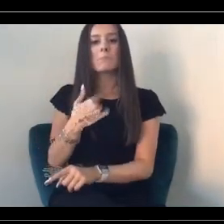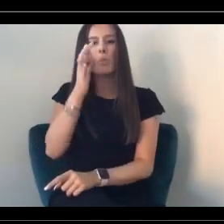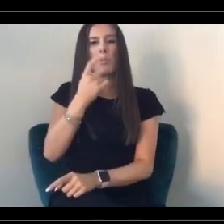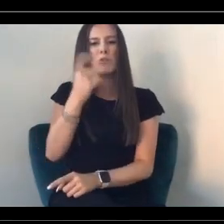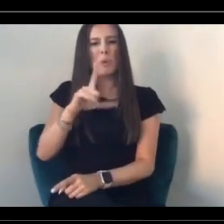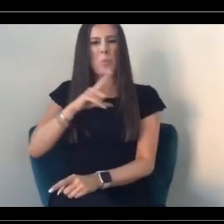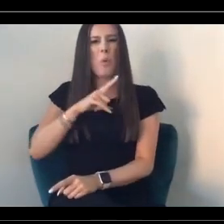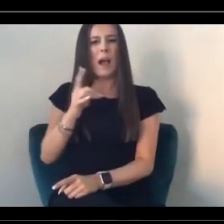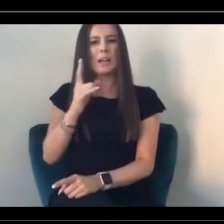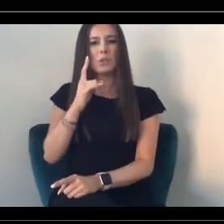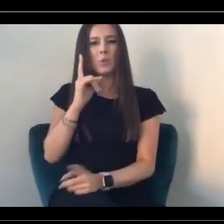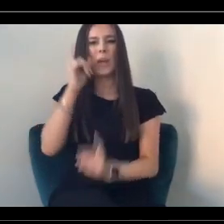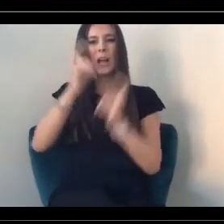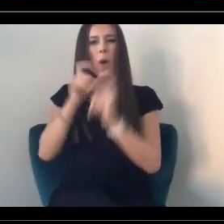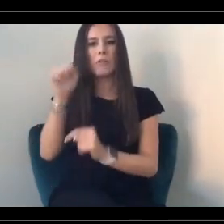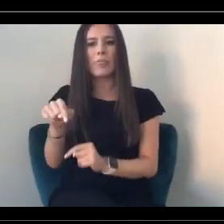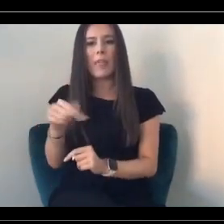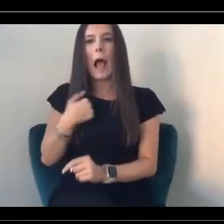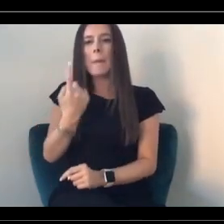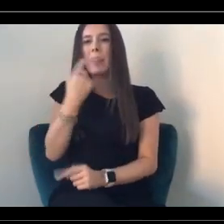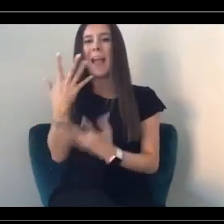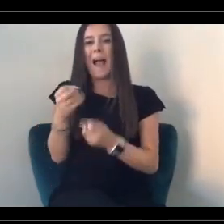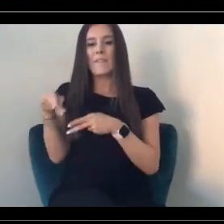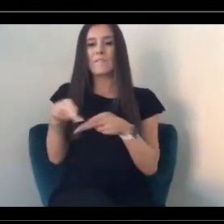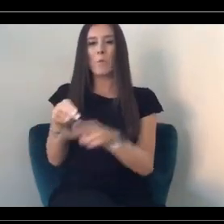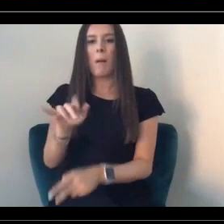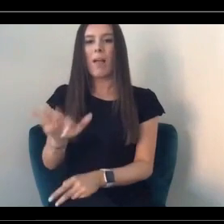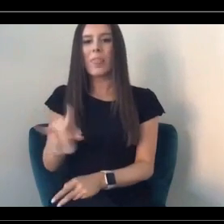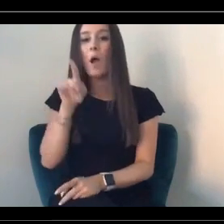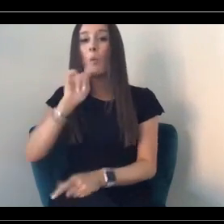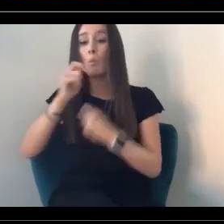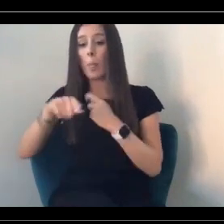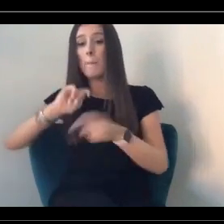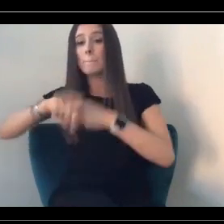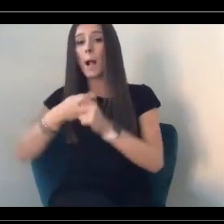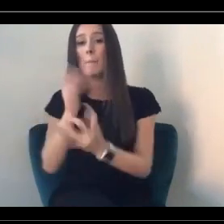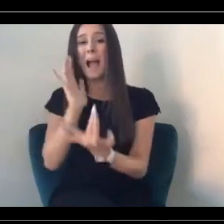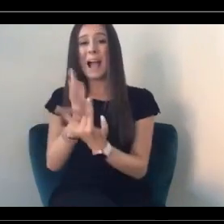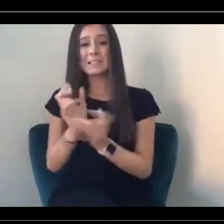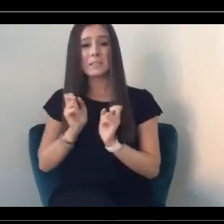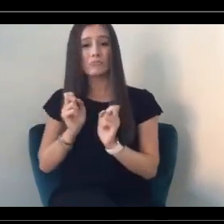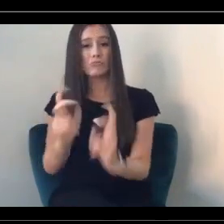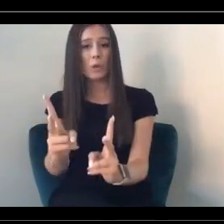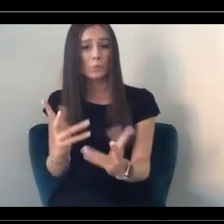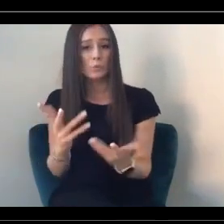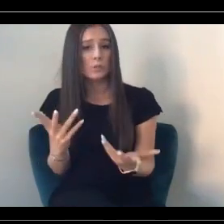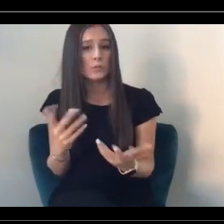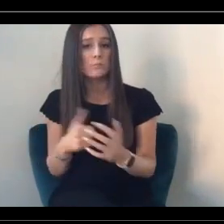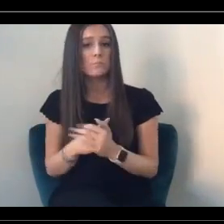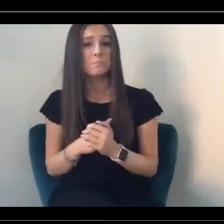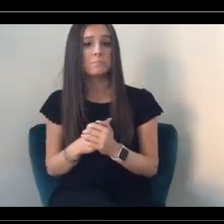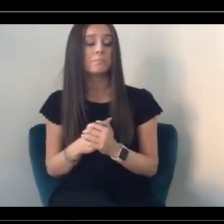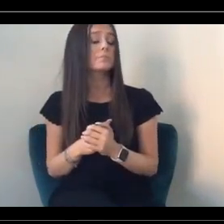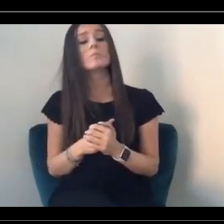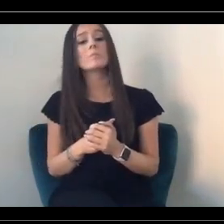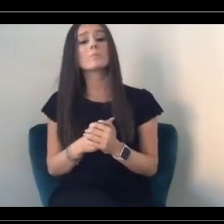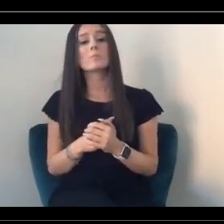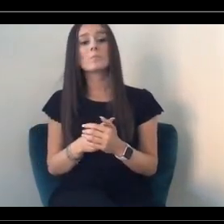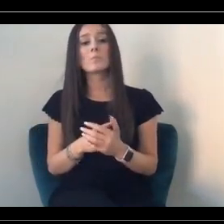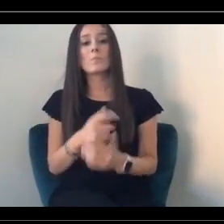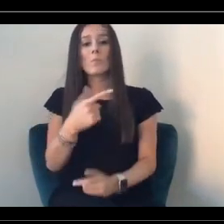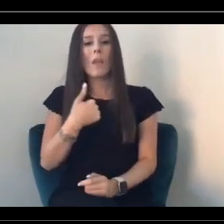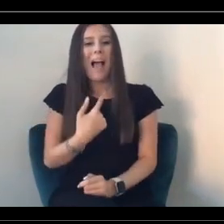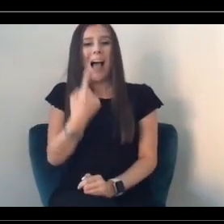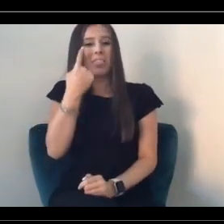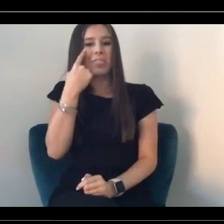Will the footpath be turned into an access road? Steve, can you shed any light on that person's queries? Yeah, no, I don't think the